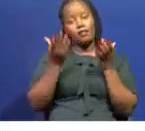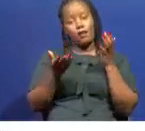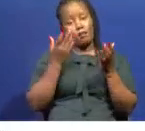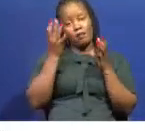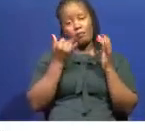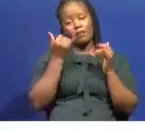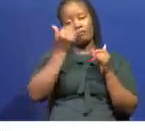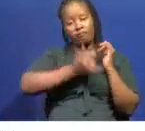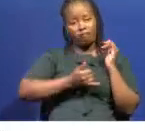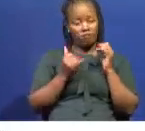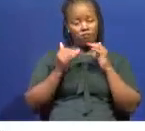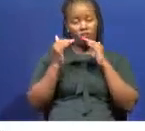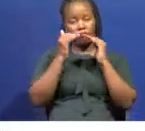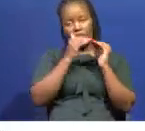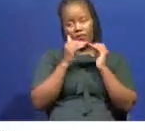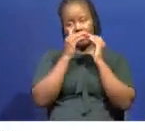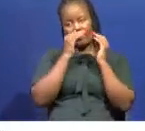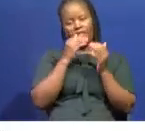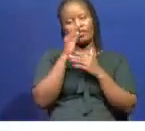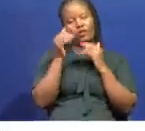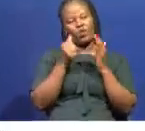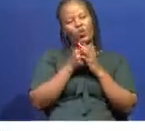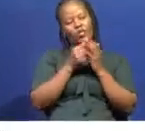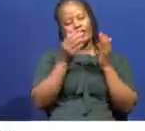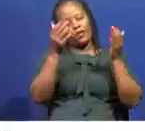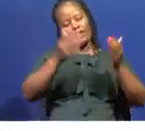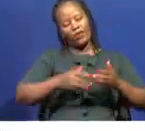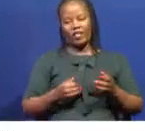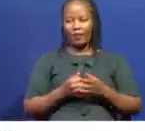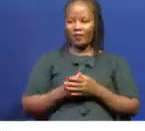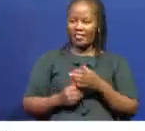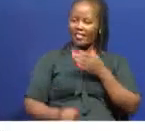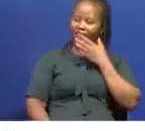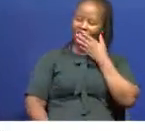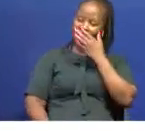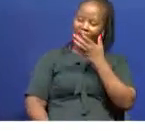the SDT and even Equator. You are much welcome. Thank you so much. Yes, indeed. That was Naomi Wafula.